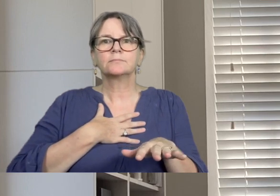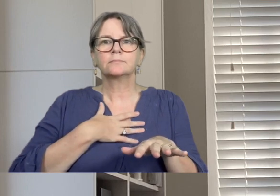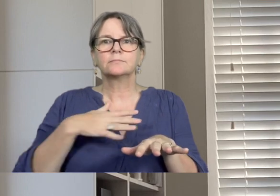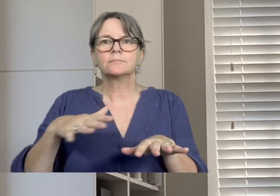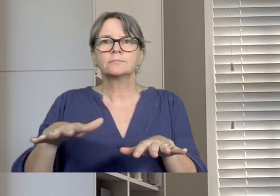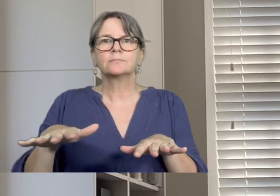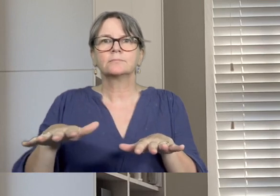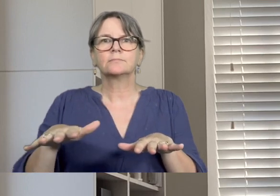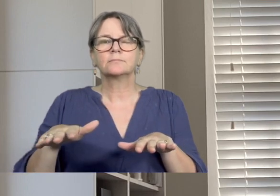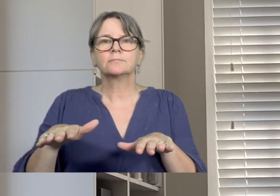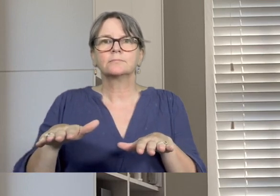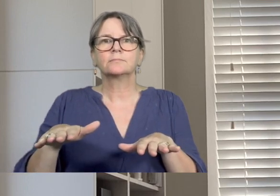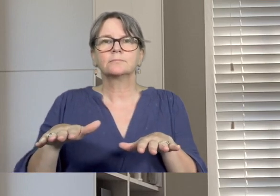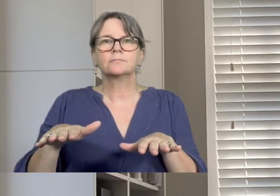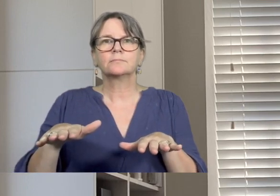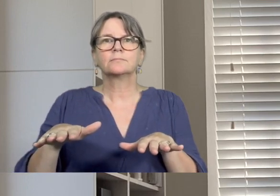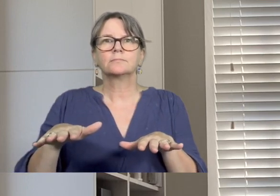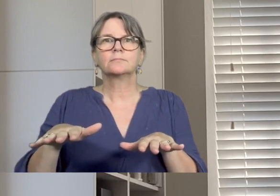One more.